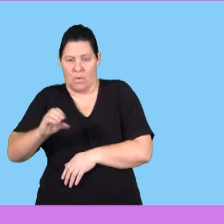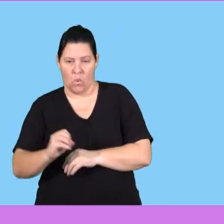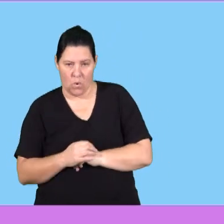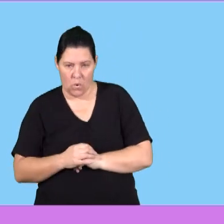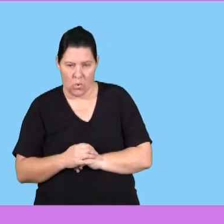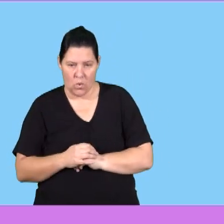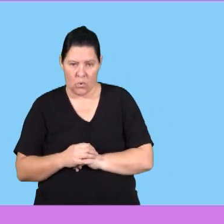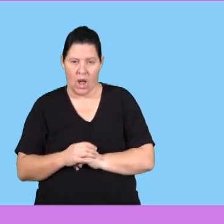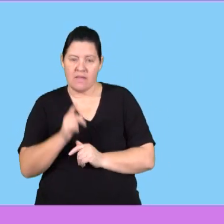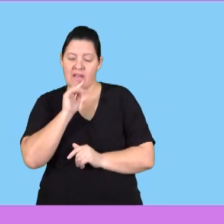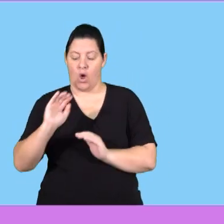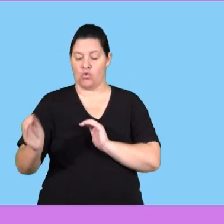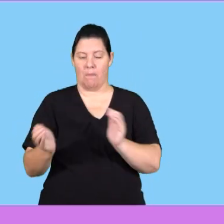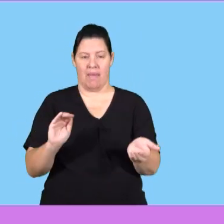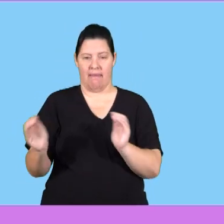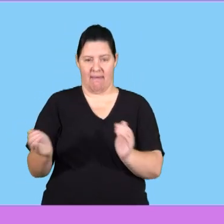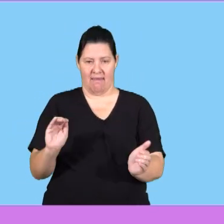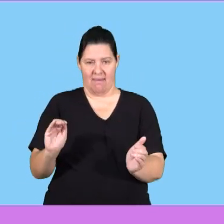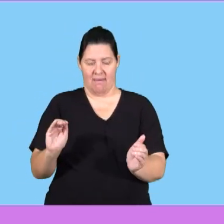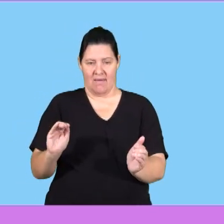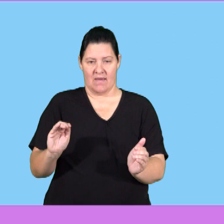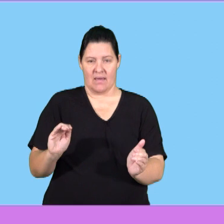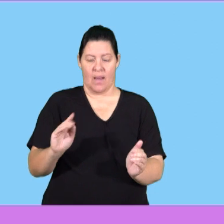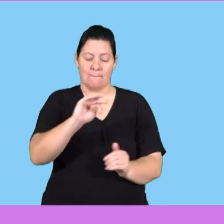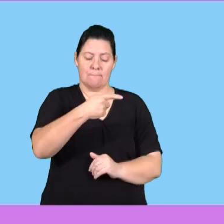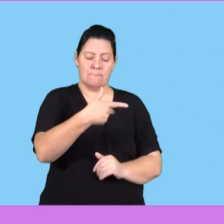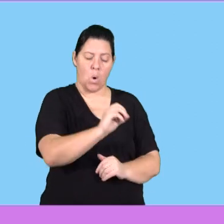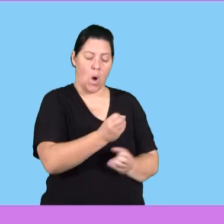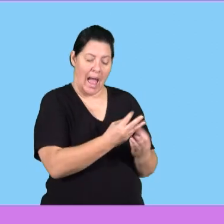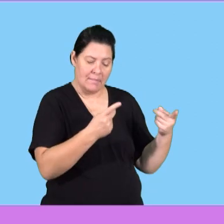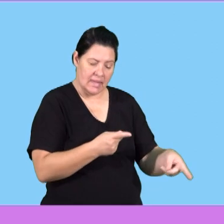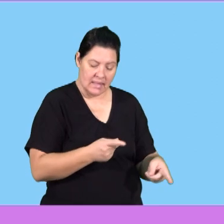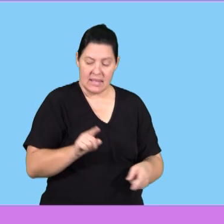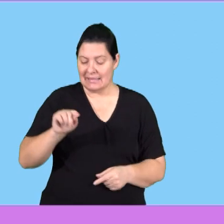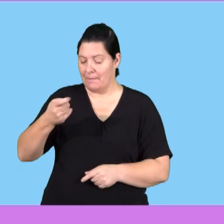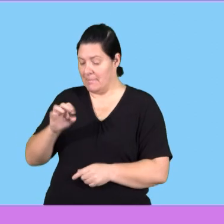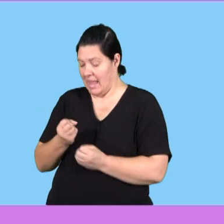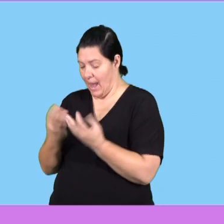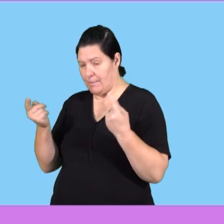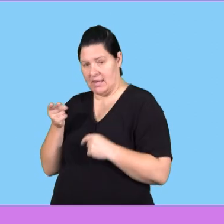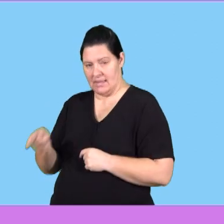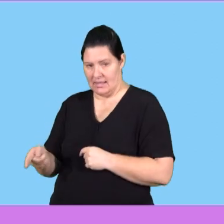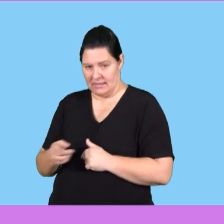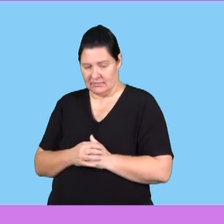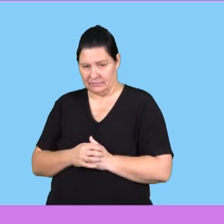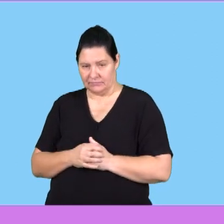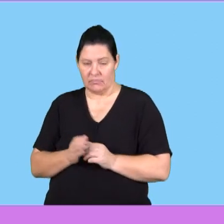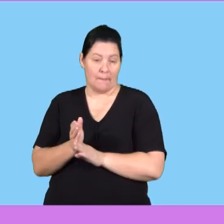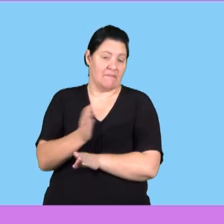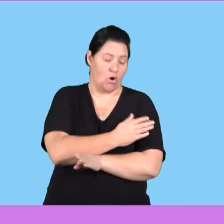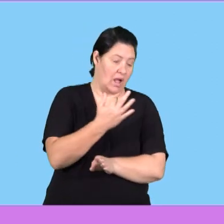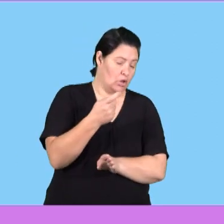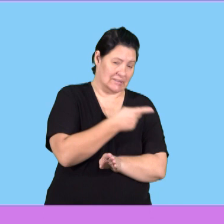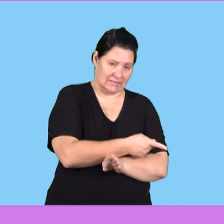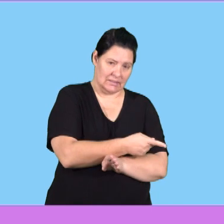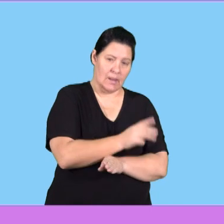Mpho. Then we need to compare it to the speed that Mpho was driving. So what we calculated